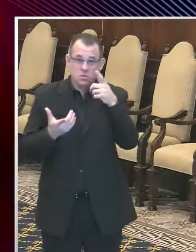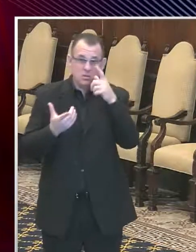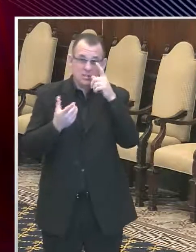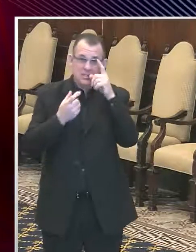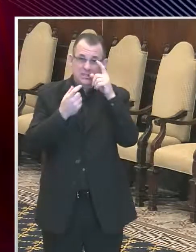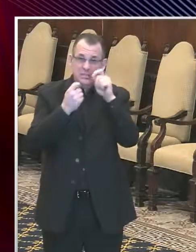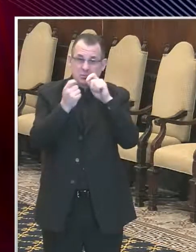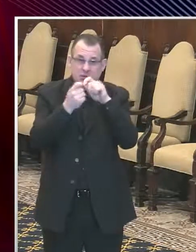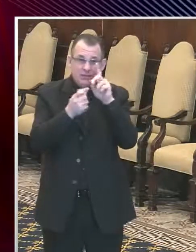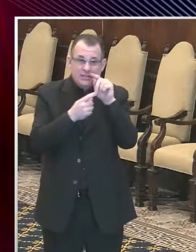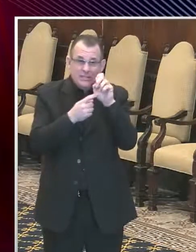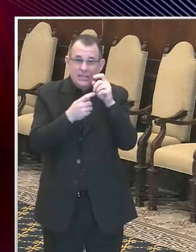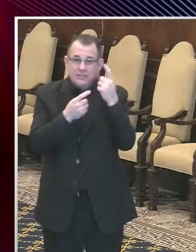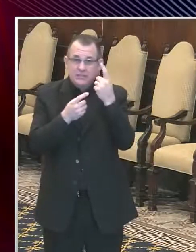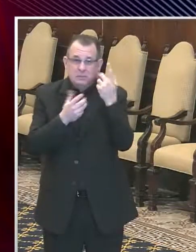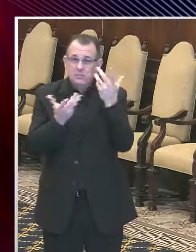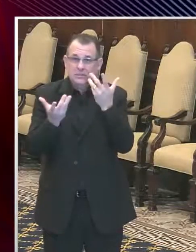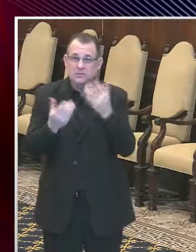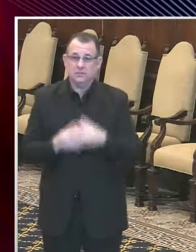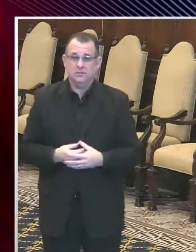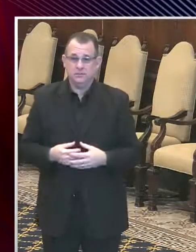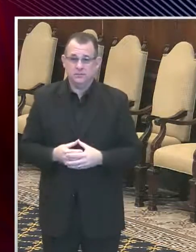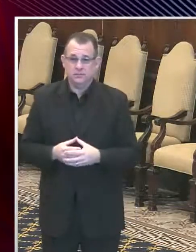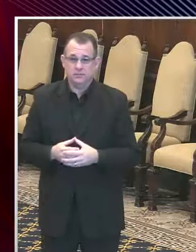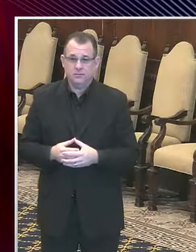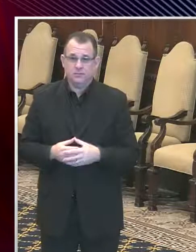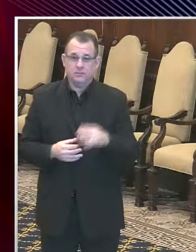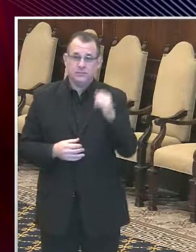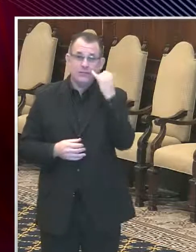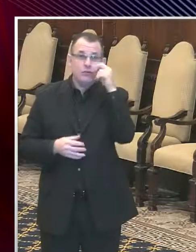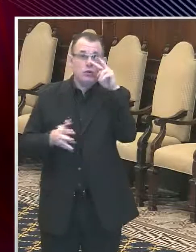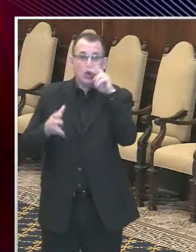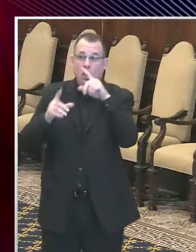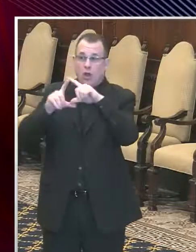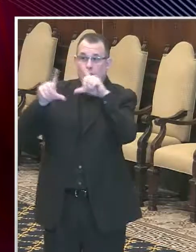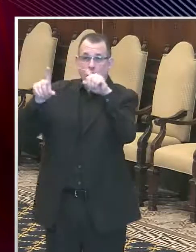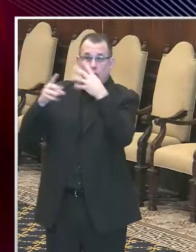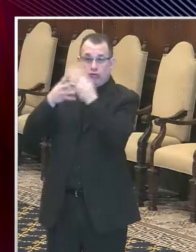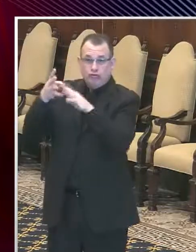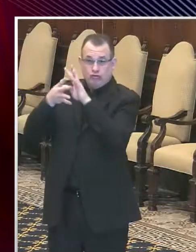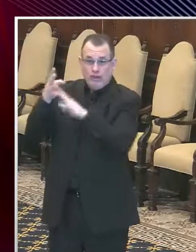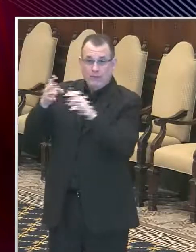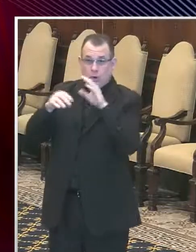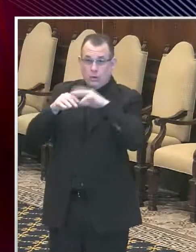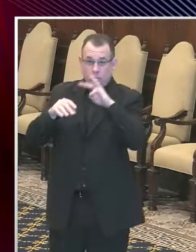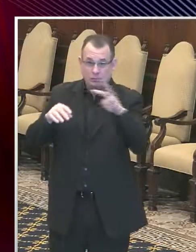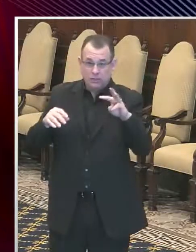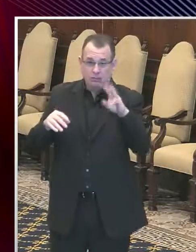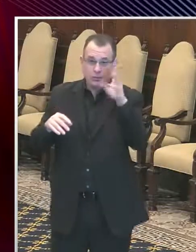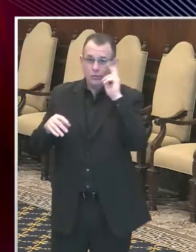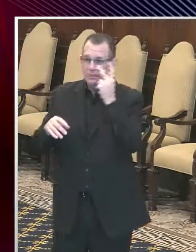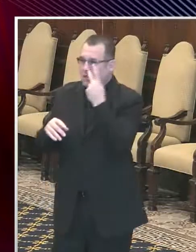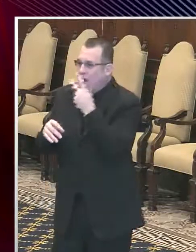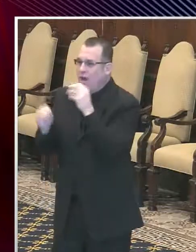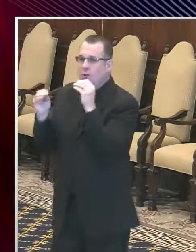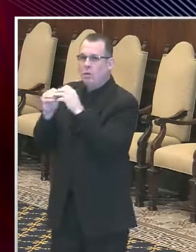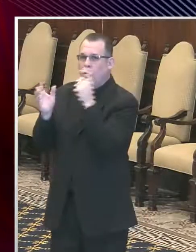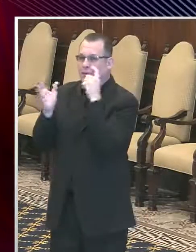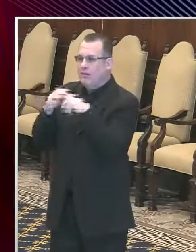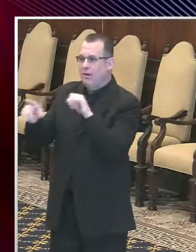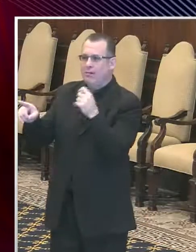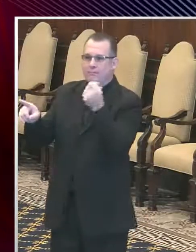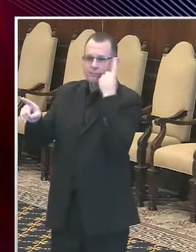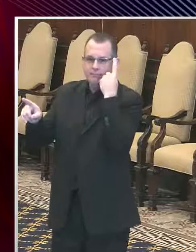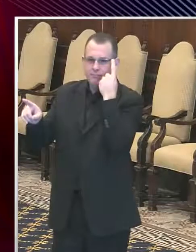peak? If you look at the graph that we have on our website, you get a better picture of what I'm describing. We graph out the number